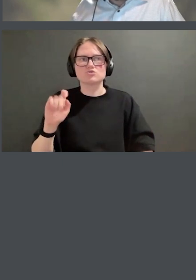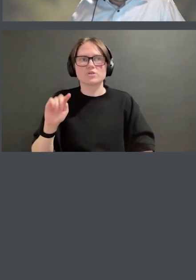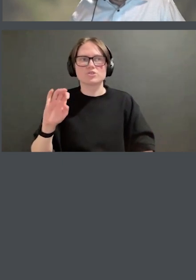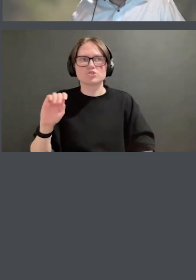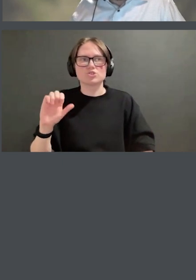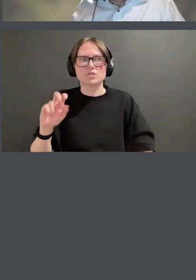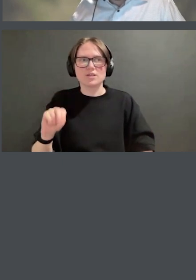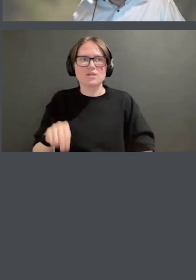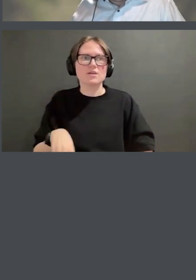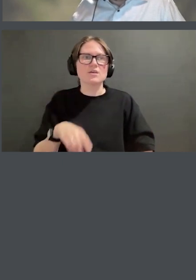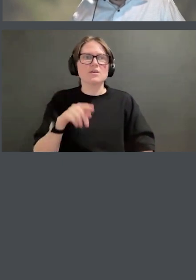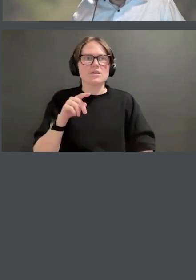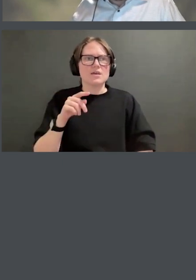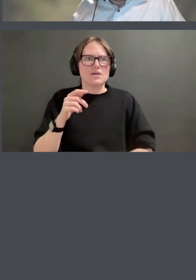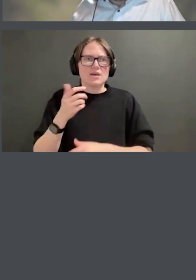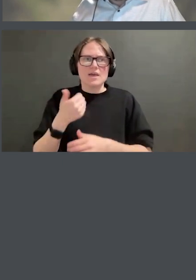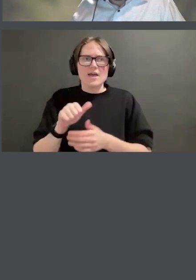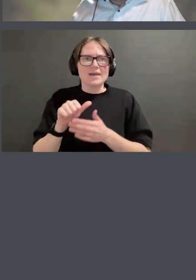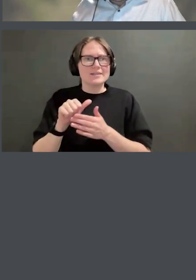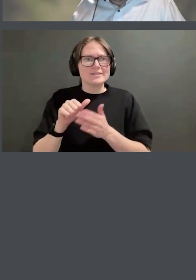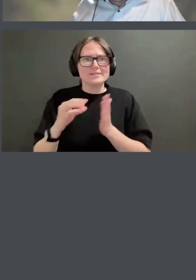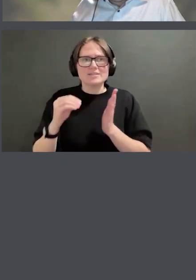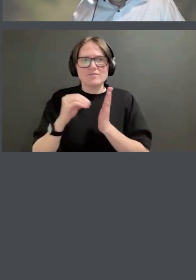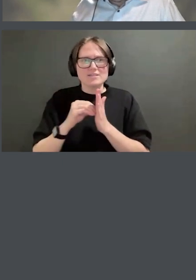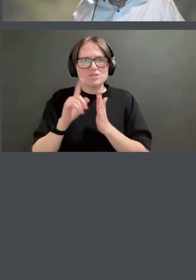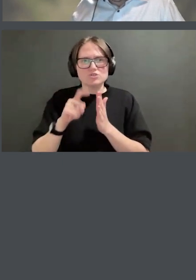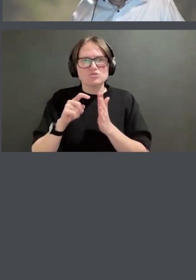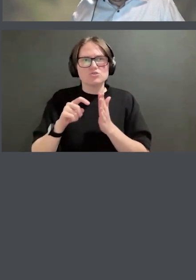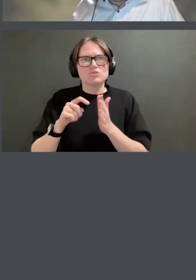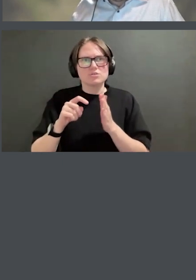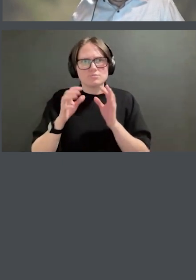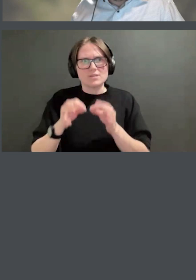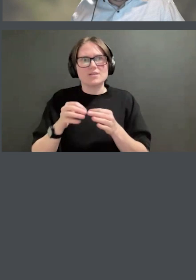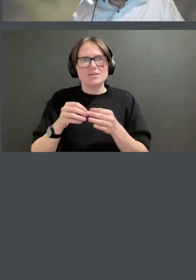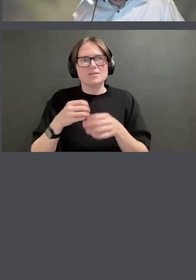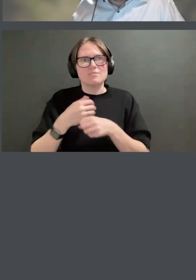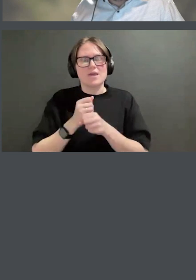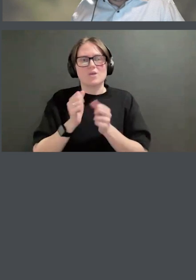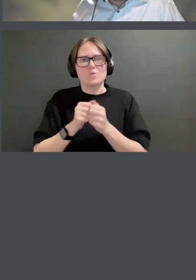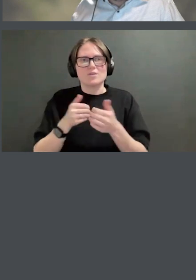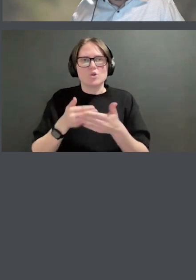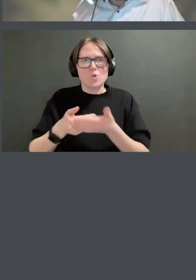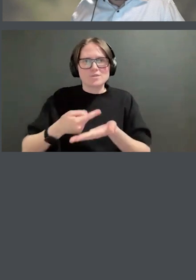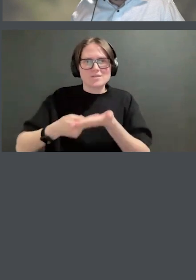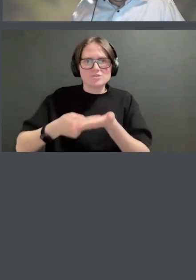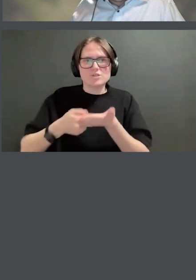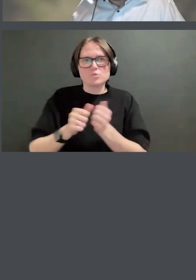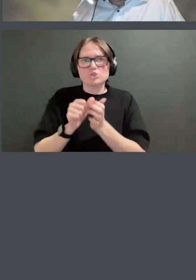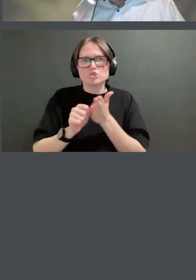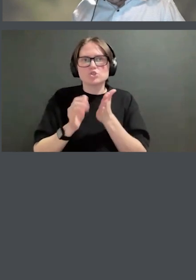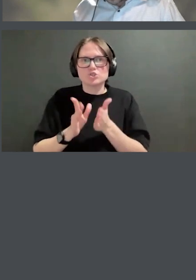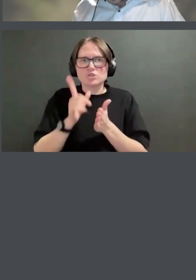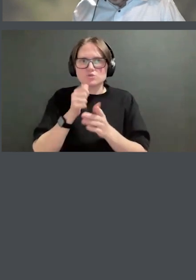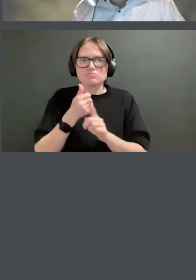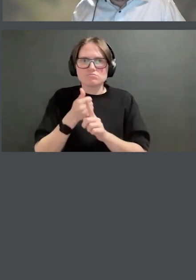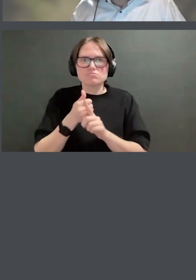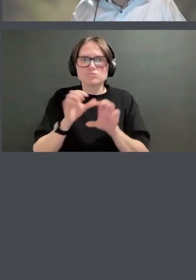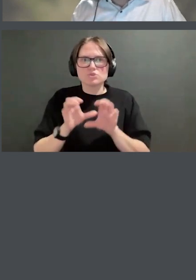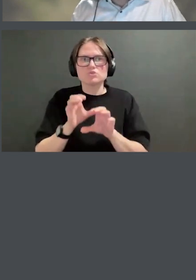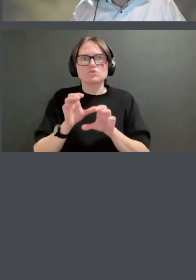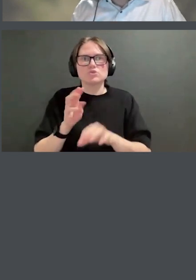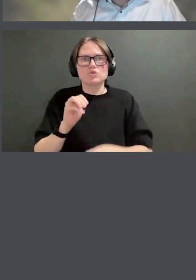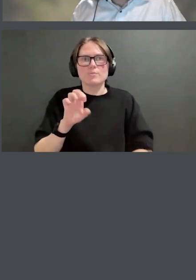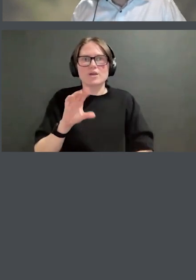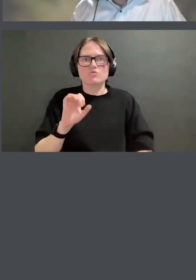made in close consultation with surgeons that do microtia reconstruction, because these incisions can affect the blood supply